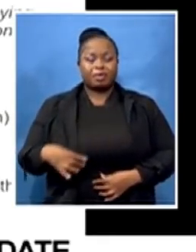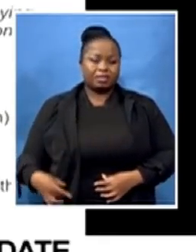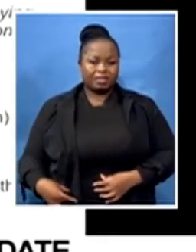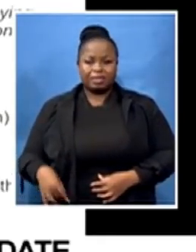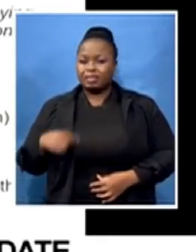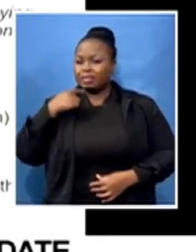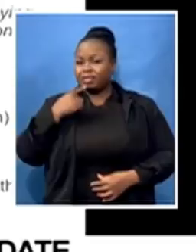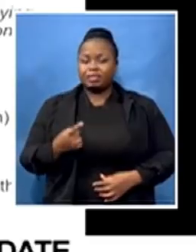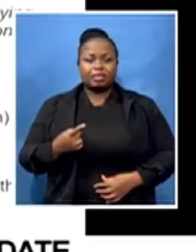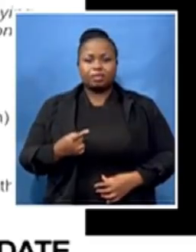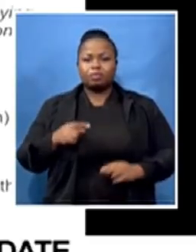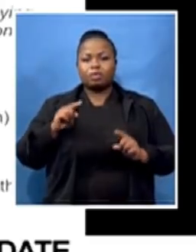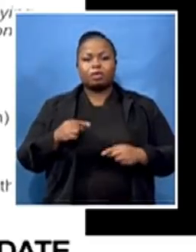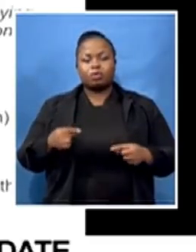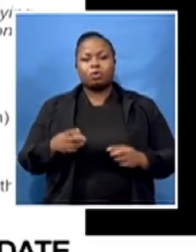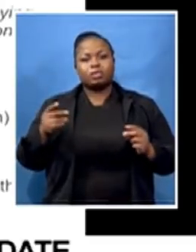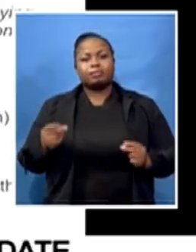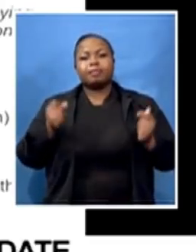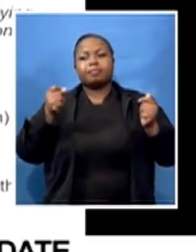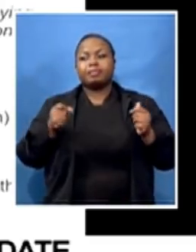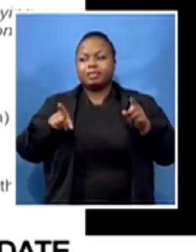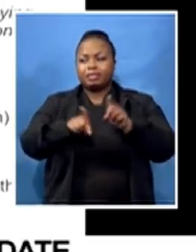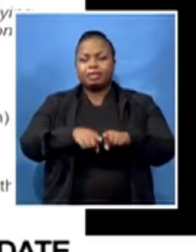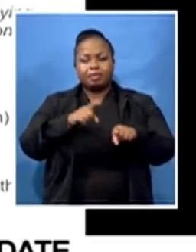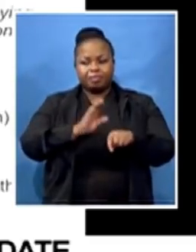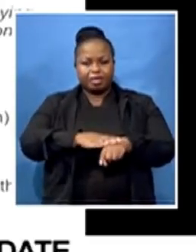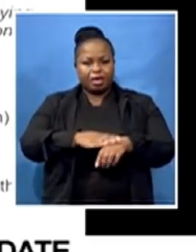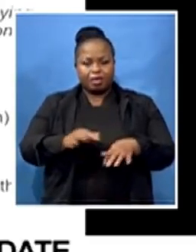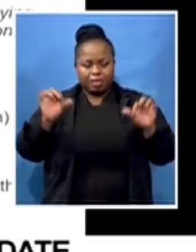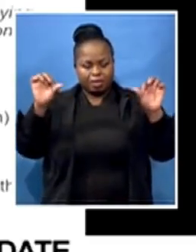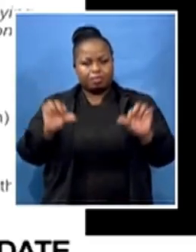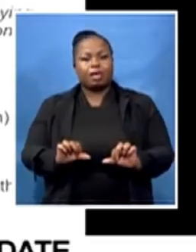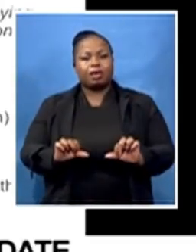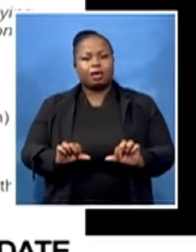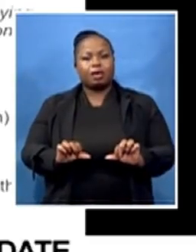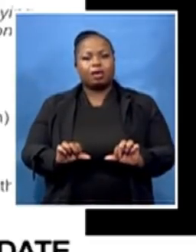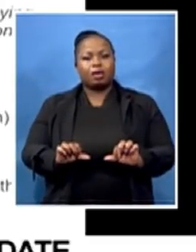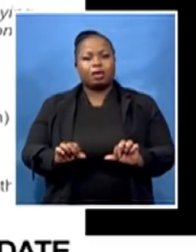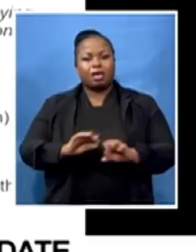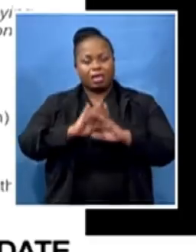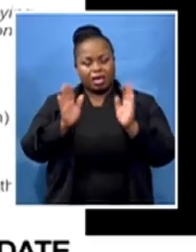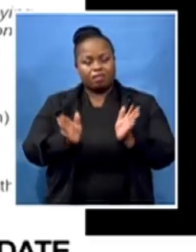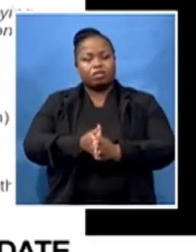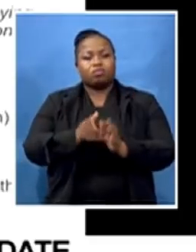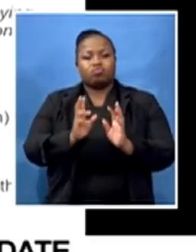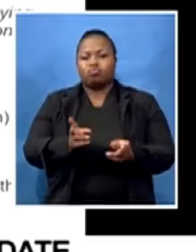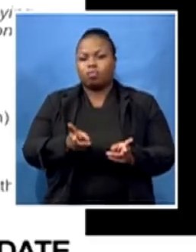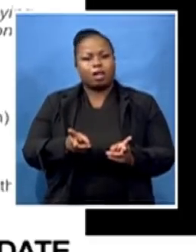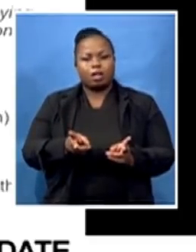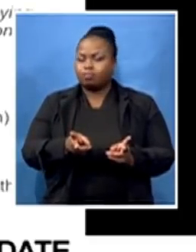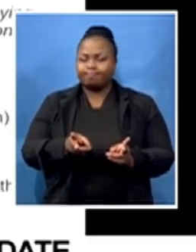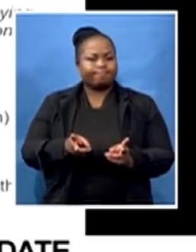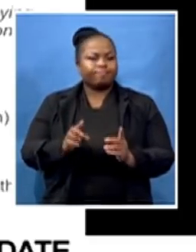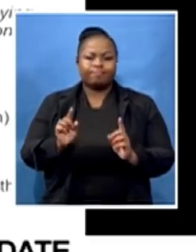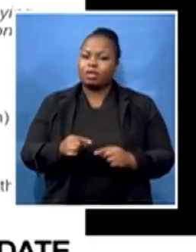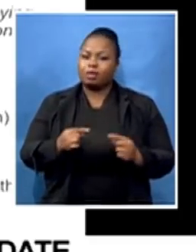rapid lifting of the lockdown, because that might cause a massive surge